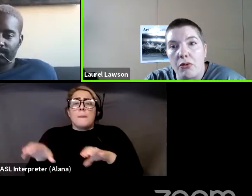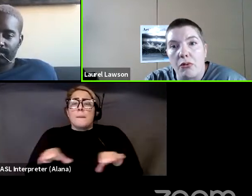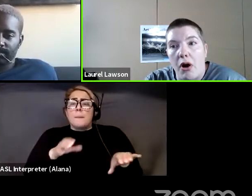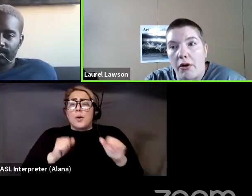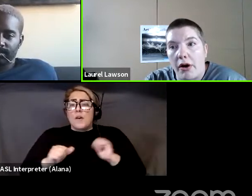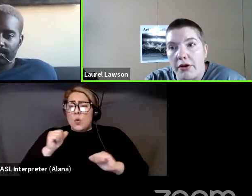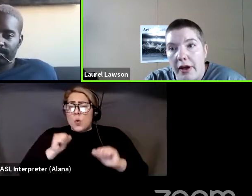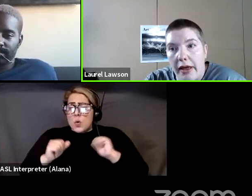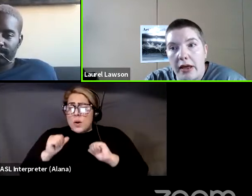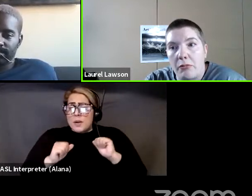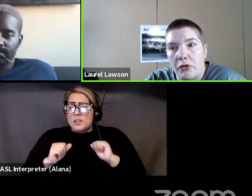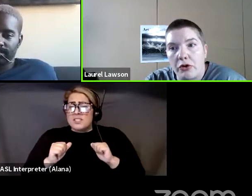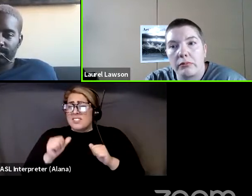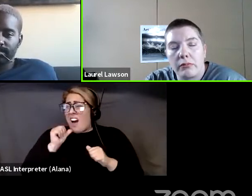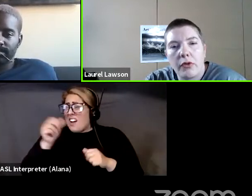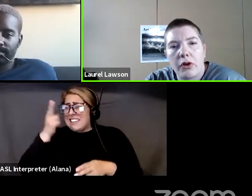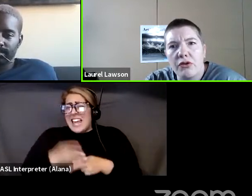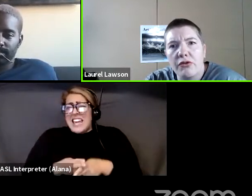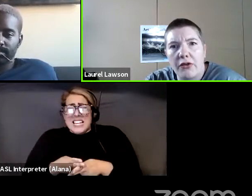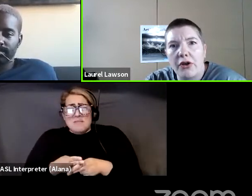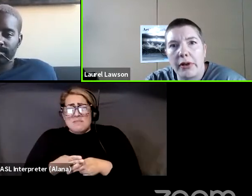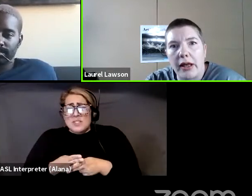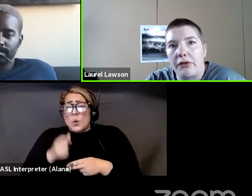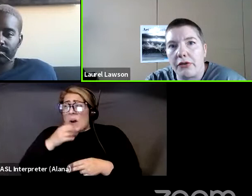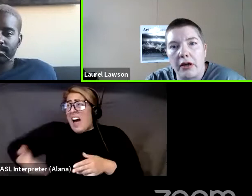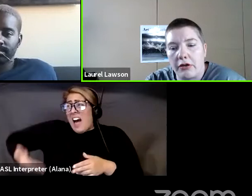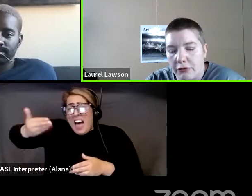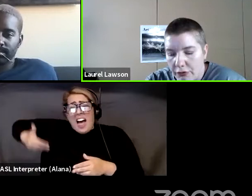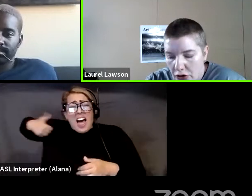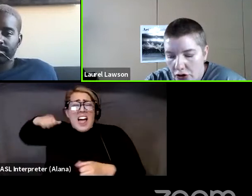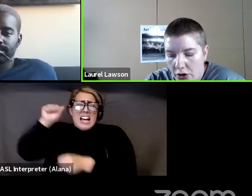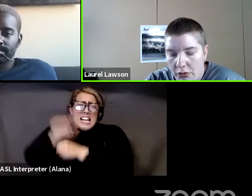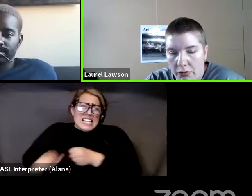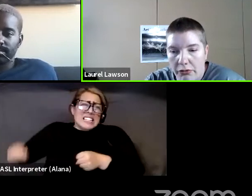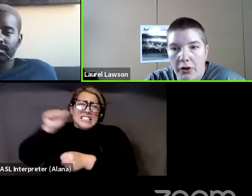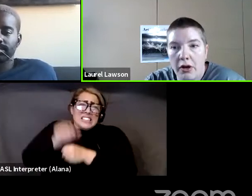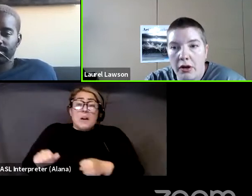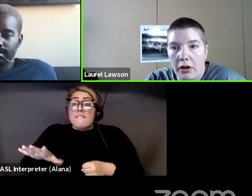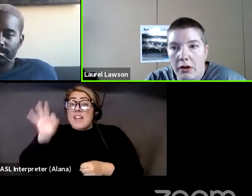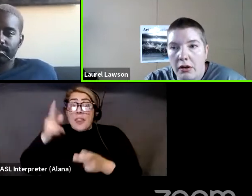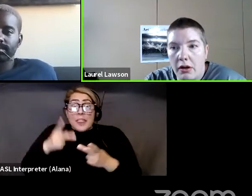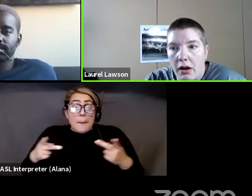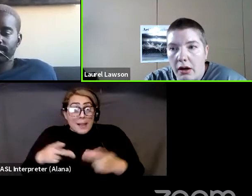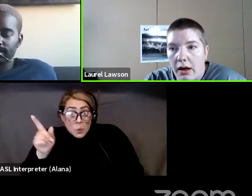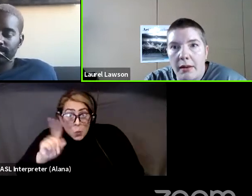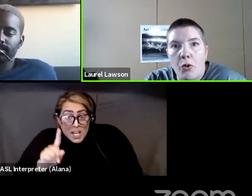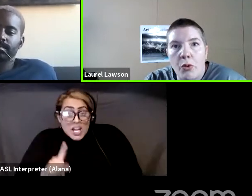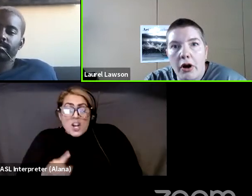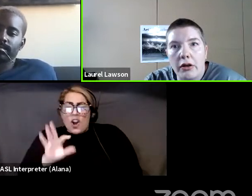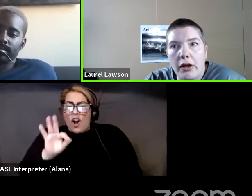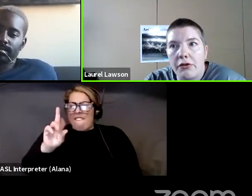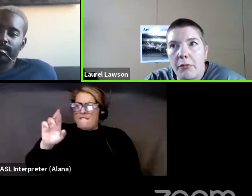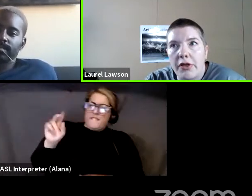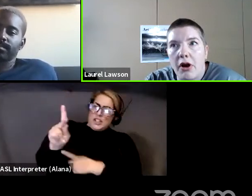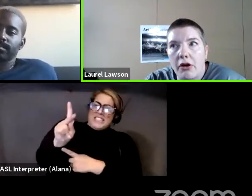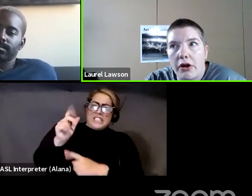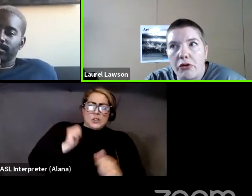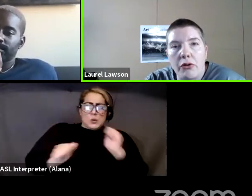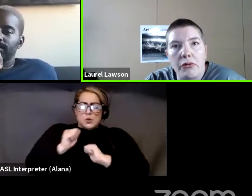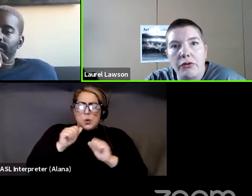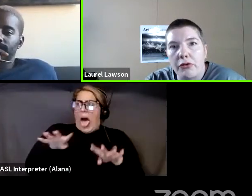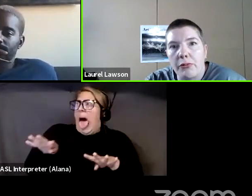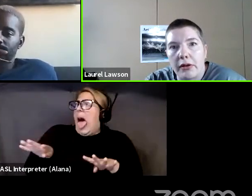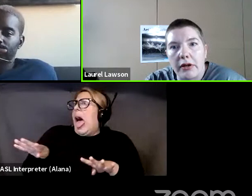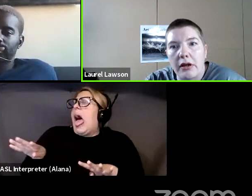performers who are unnamed, who found their place in freak shows. And I'm going to call in some of the